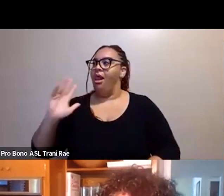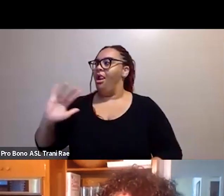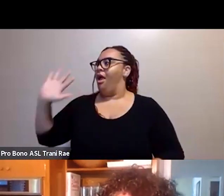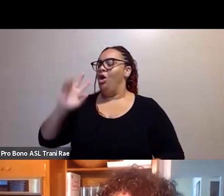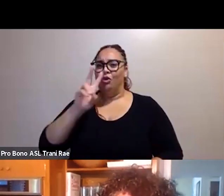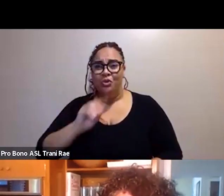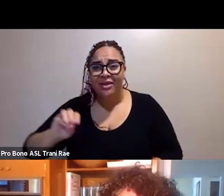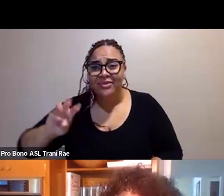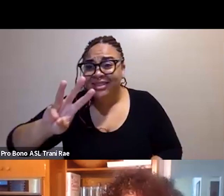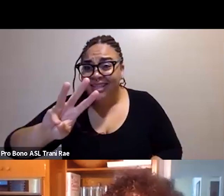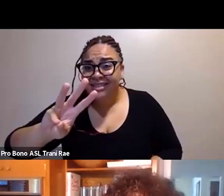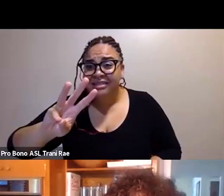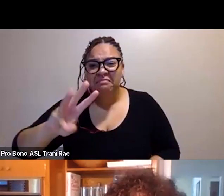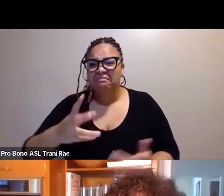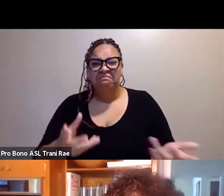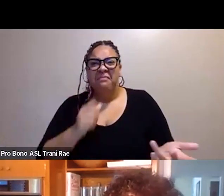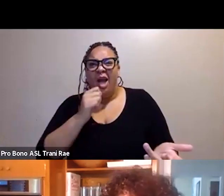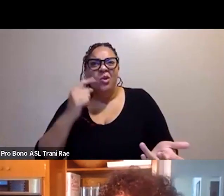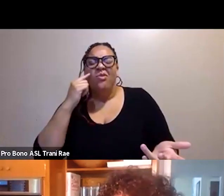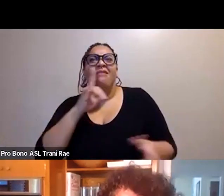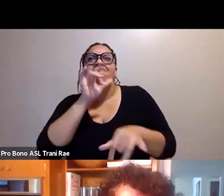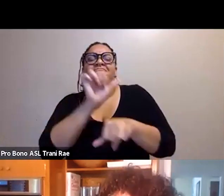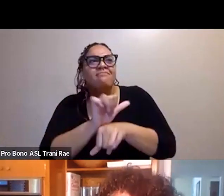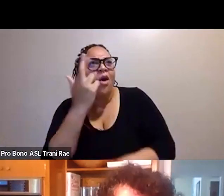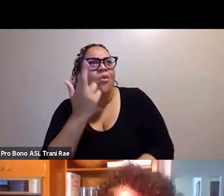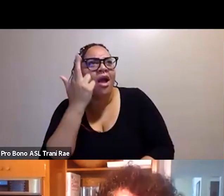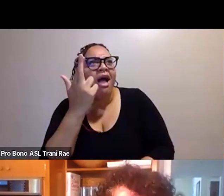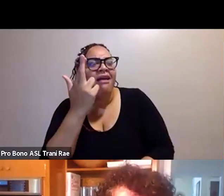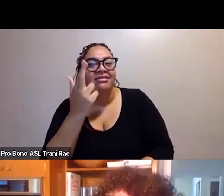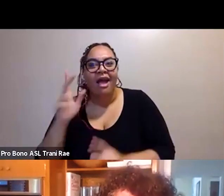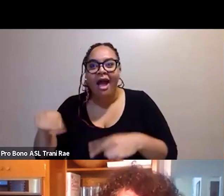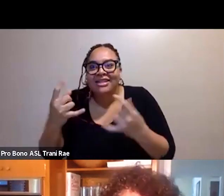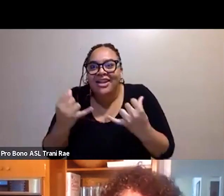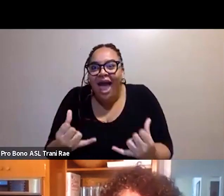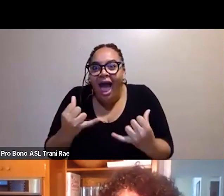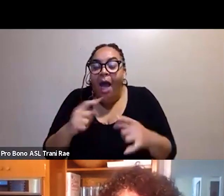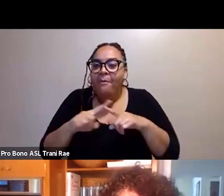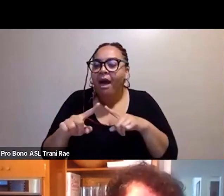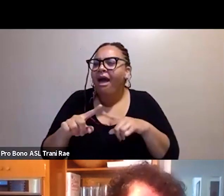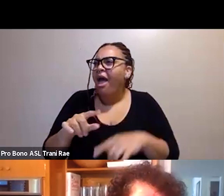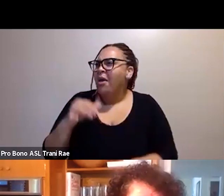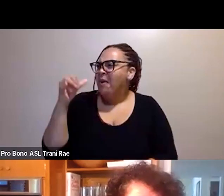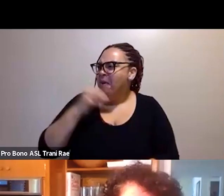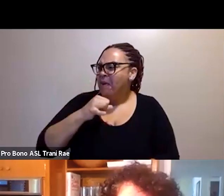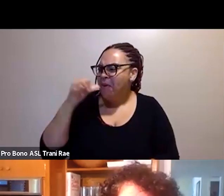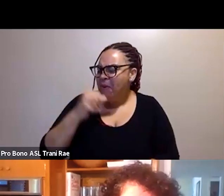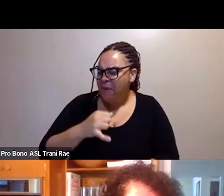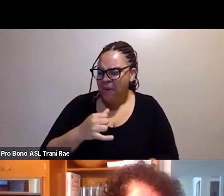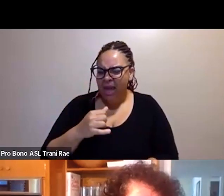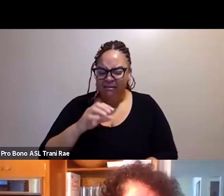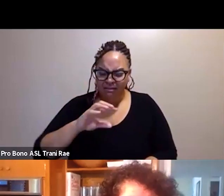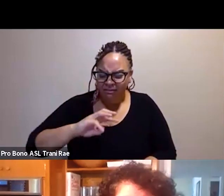2006. I don't think that really sank in till right now. That was 17 years ago.